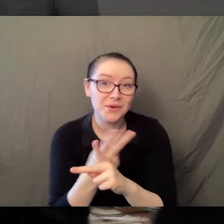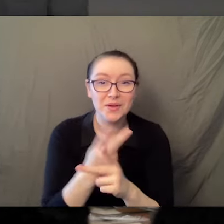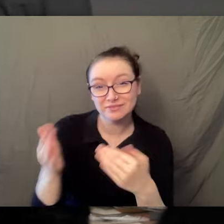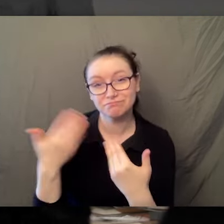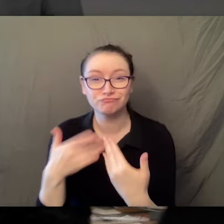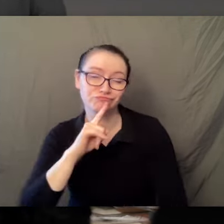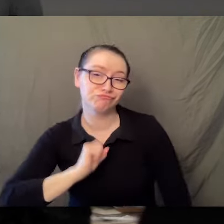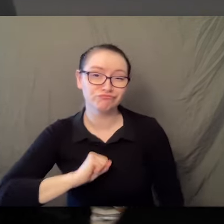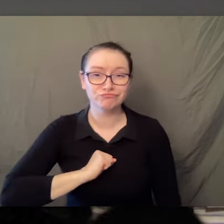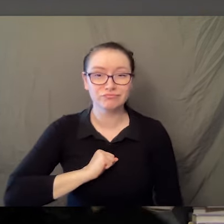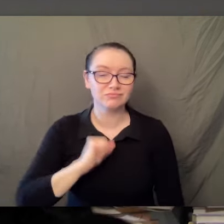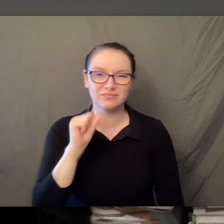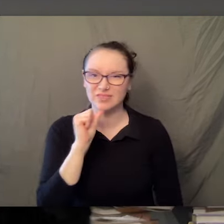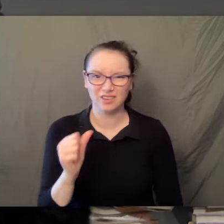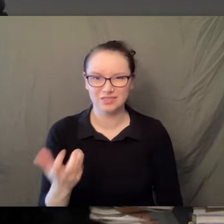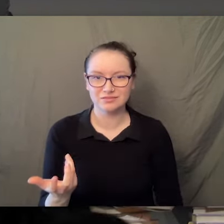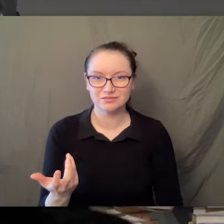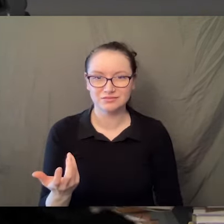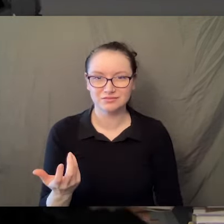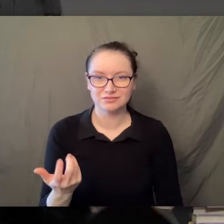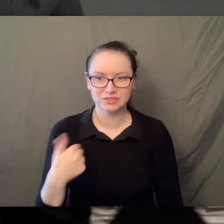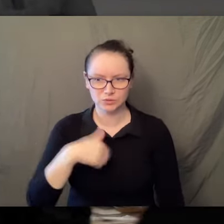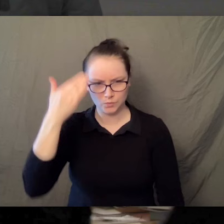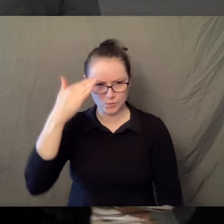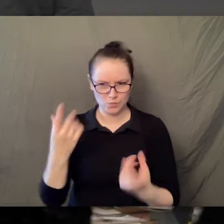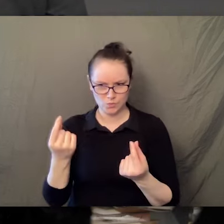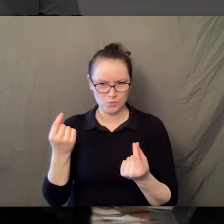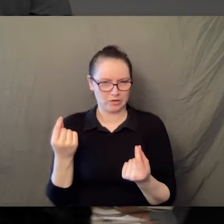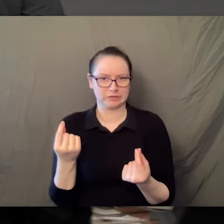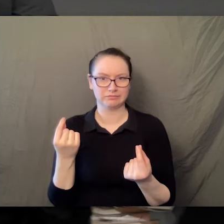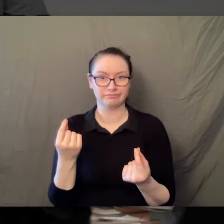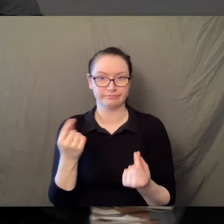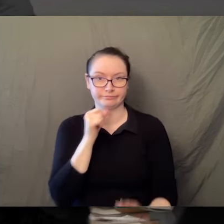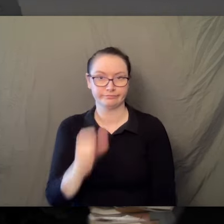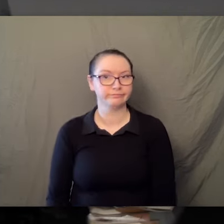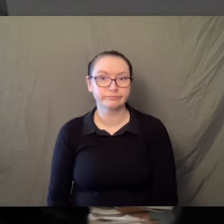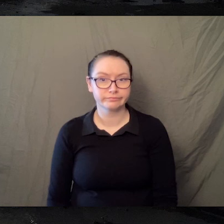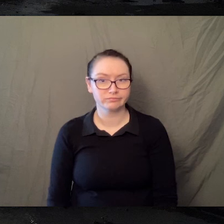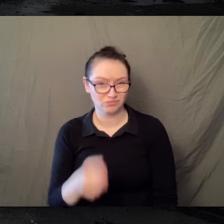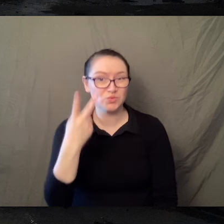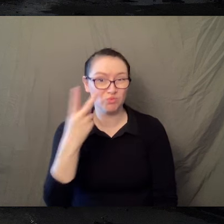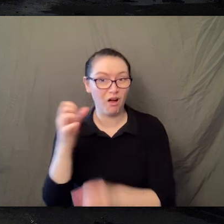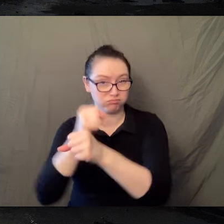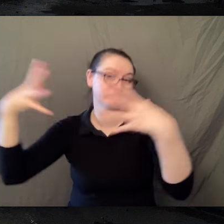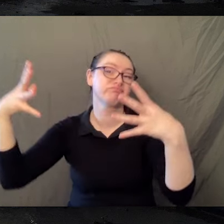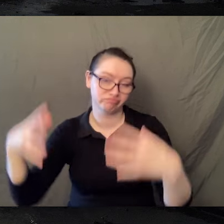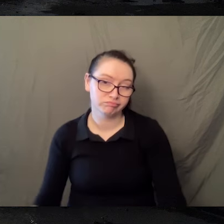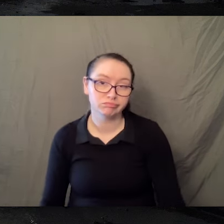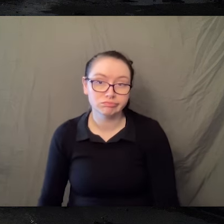together. So how did we know what to do? Well, we didn't. You saw that rocket blowing up after